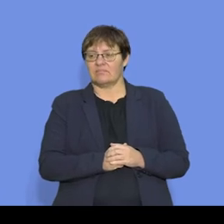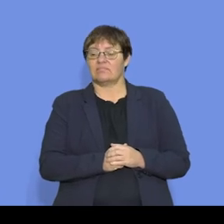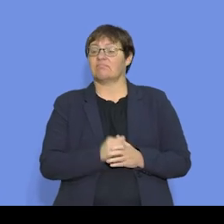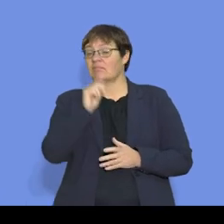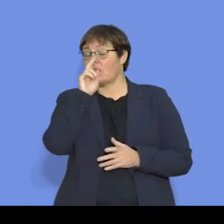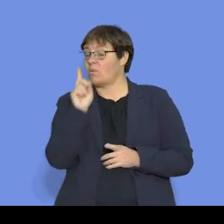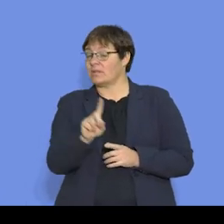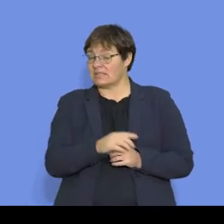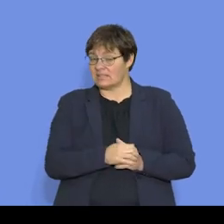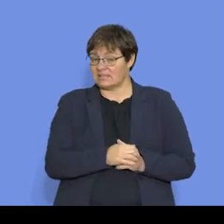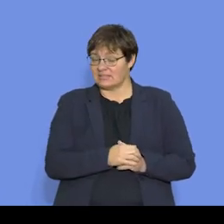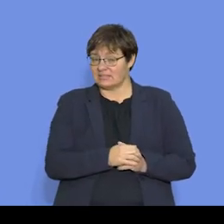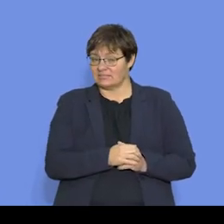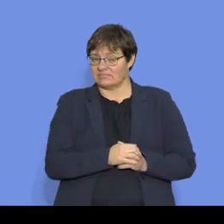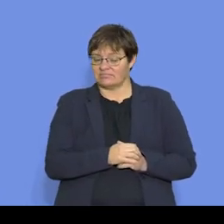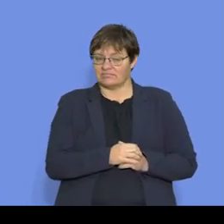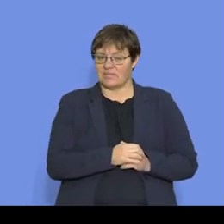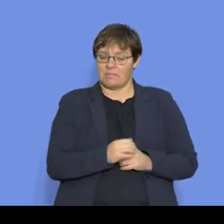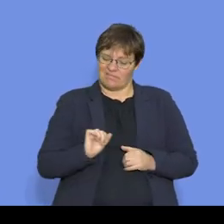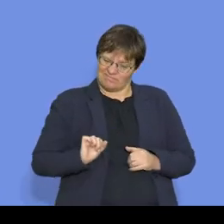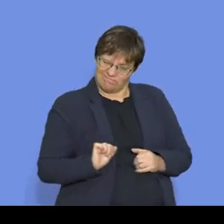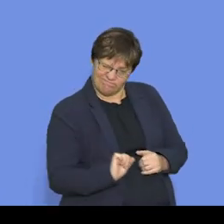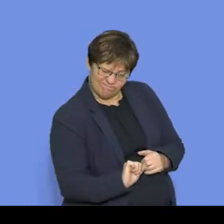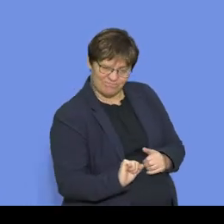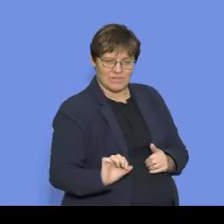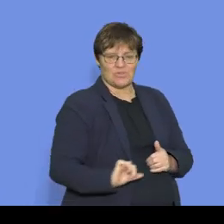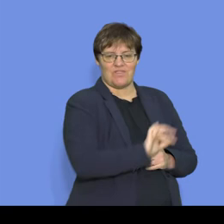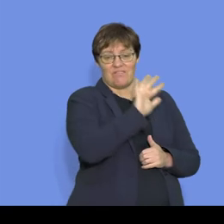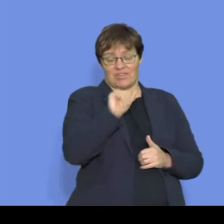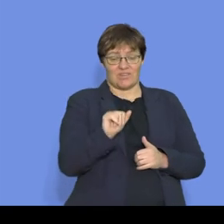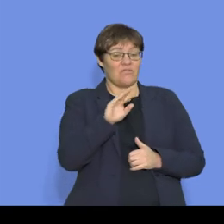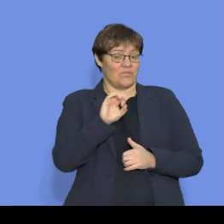at some South African fossils.